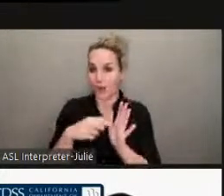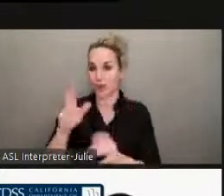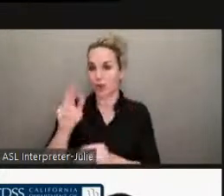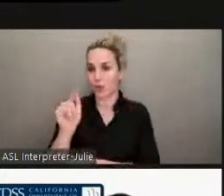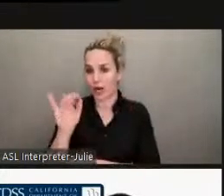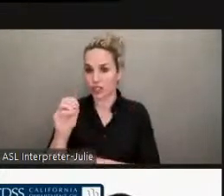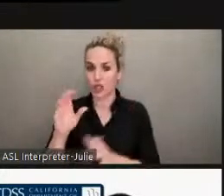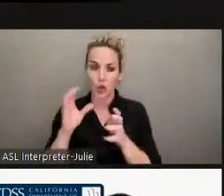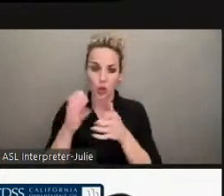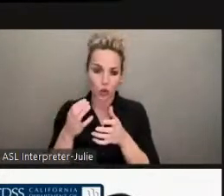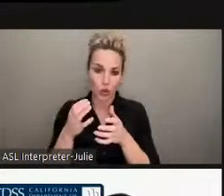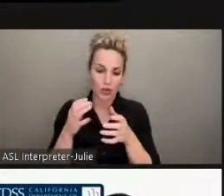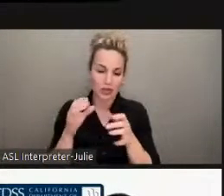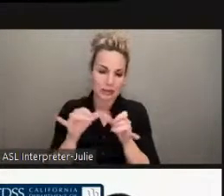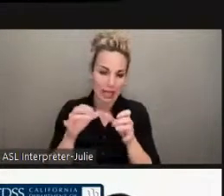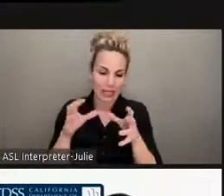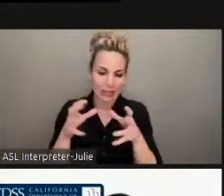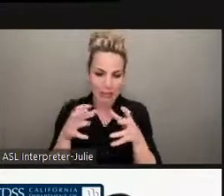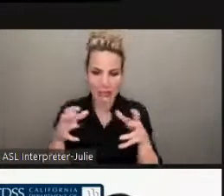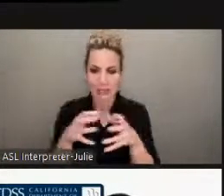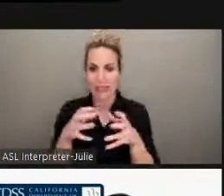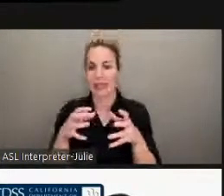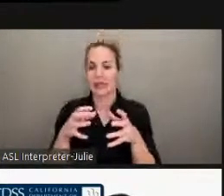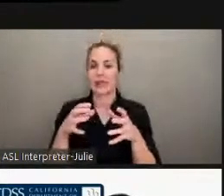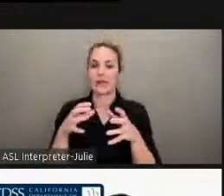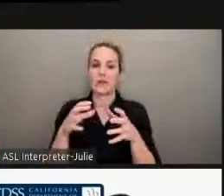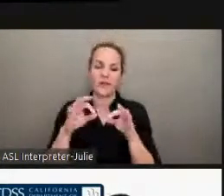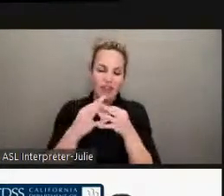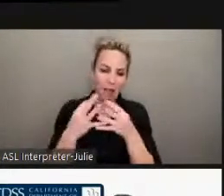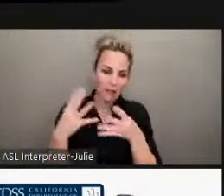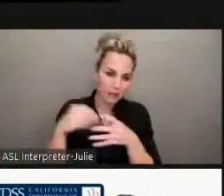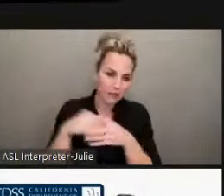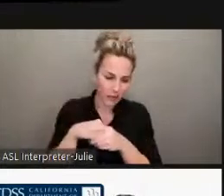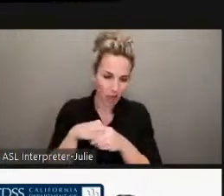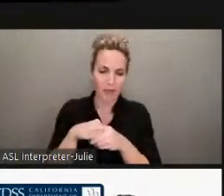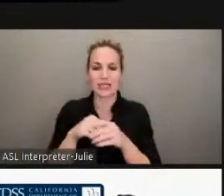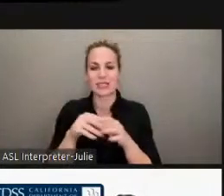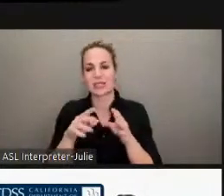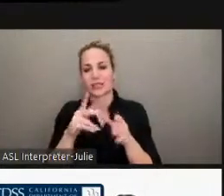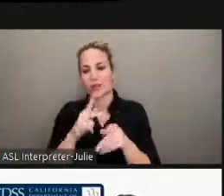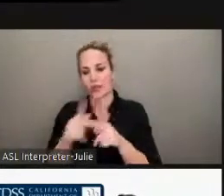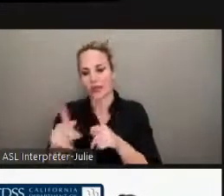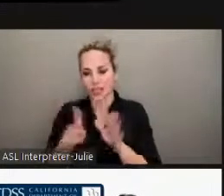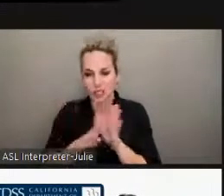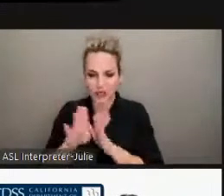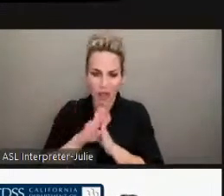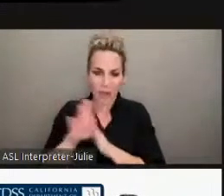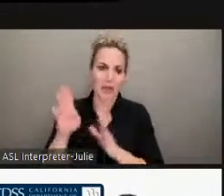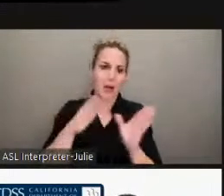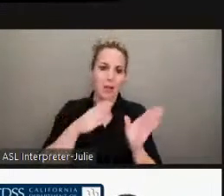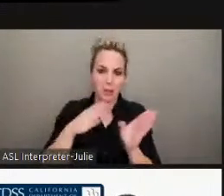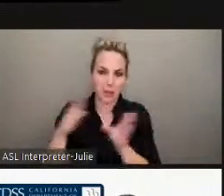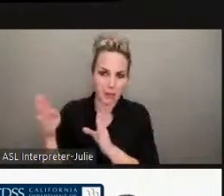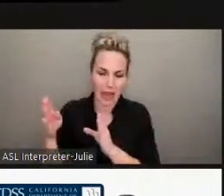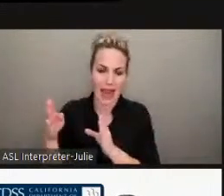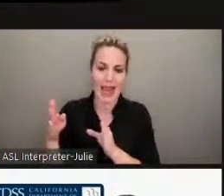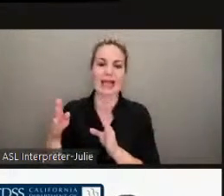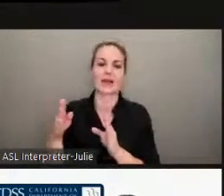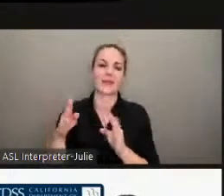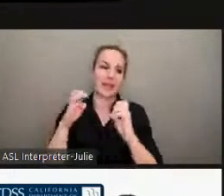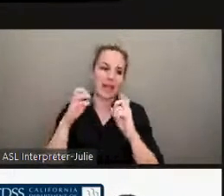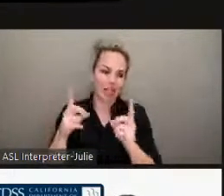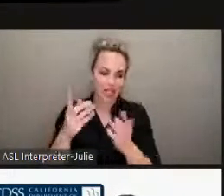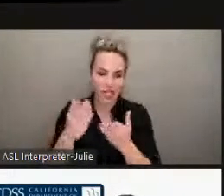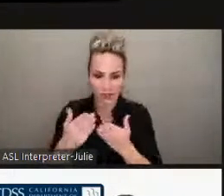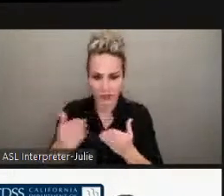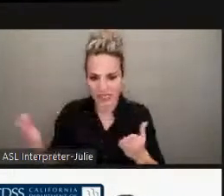and group sizes, staff patterns, family engagement, professional development, planning and release time, educational